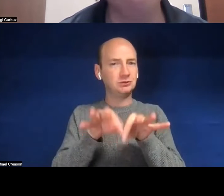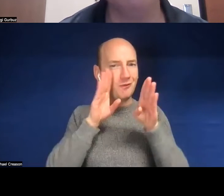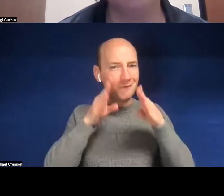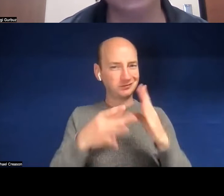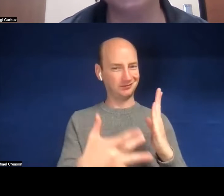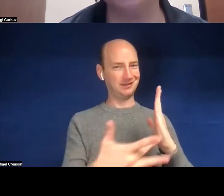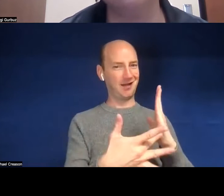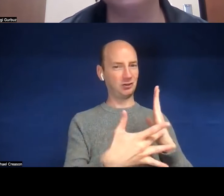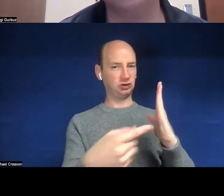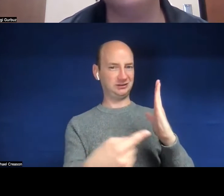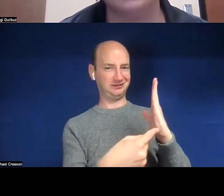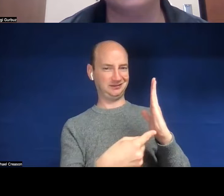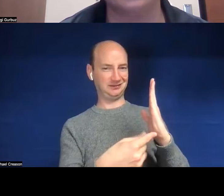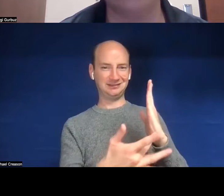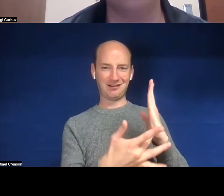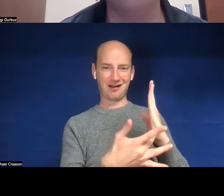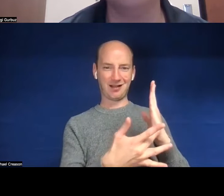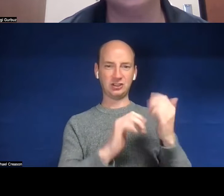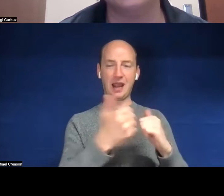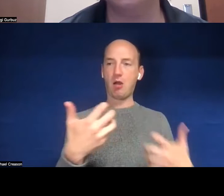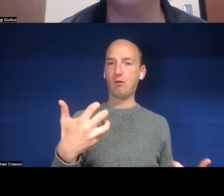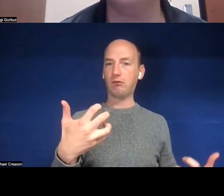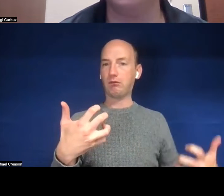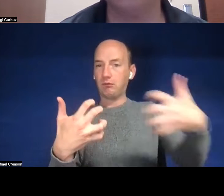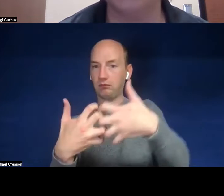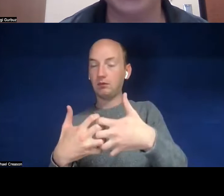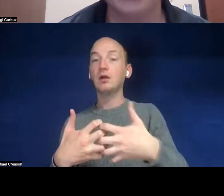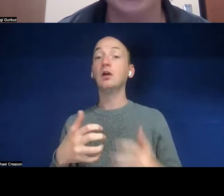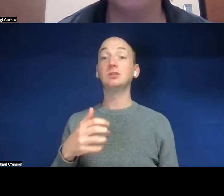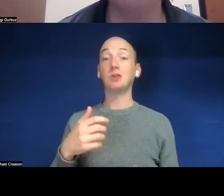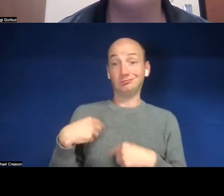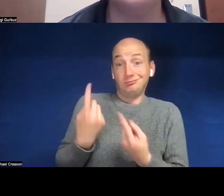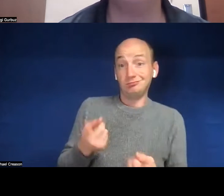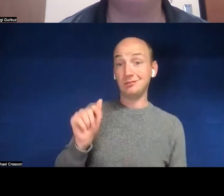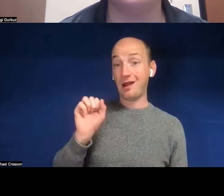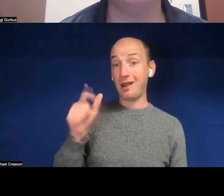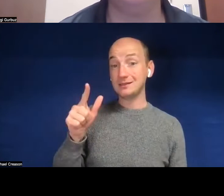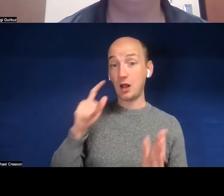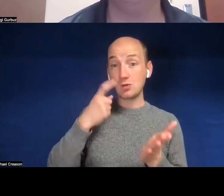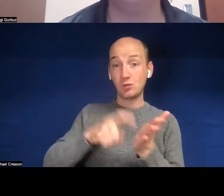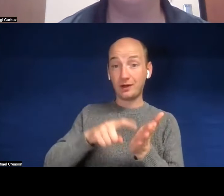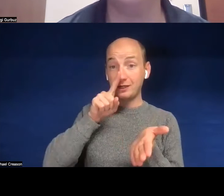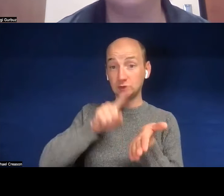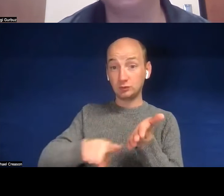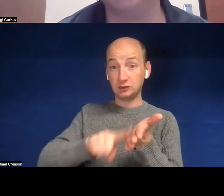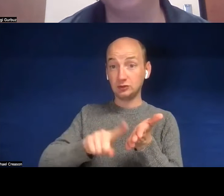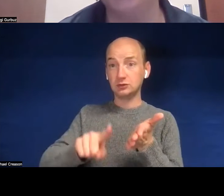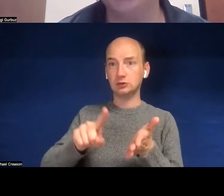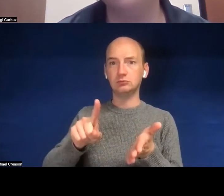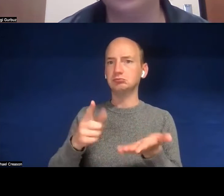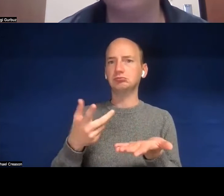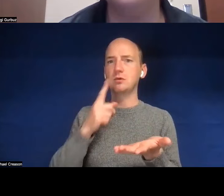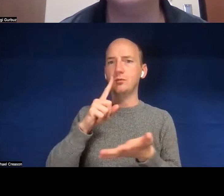question, because so much of ASL recognition research is motivated by the different